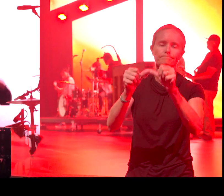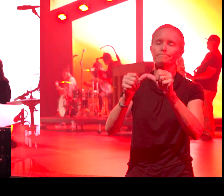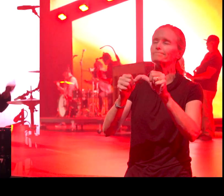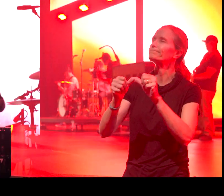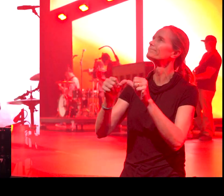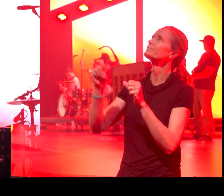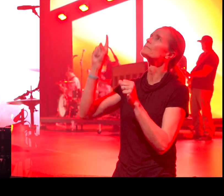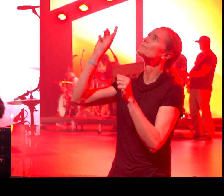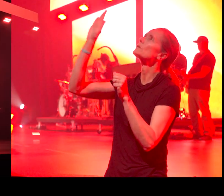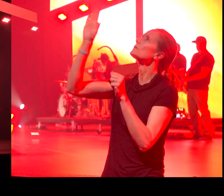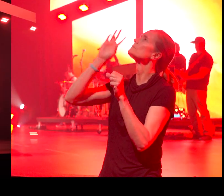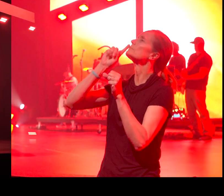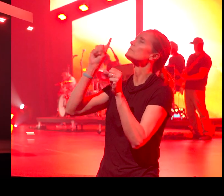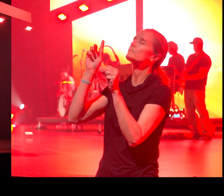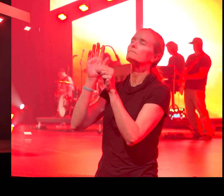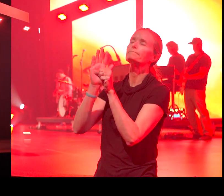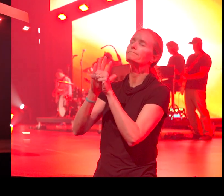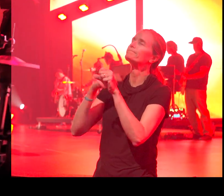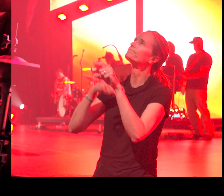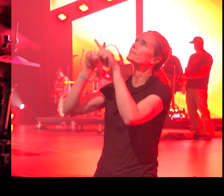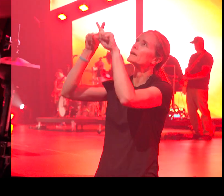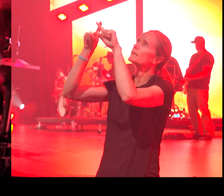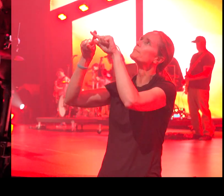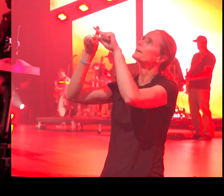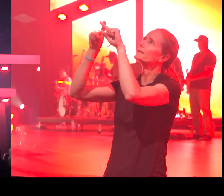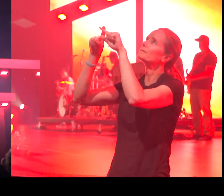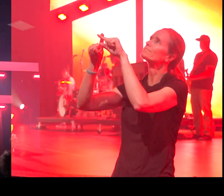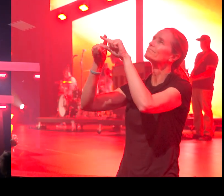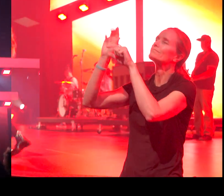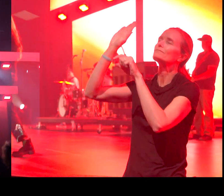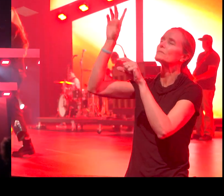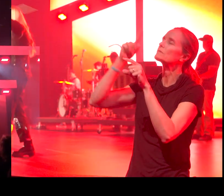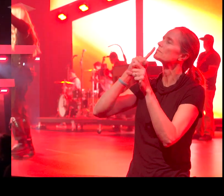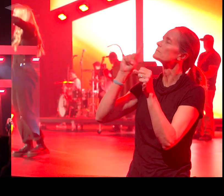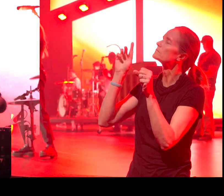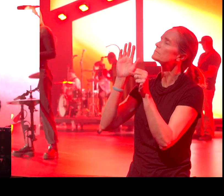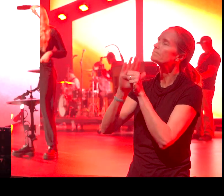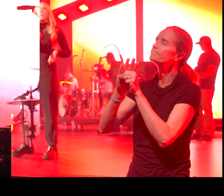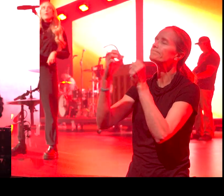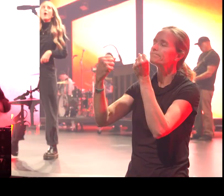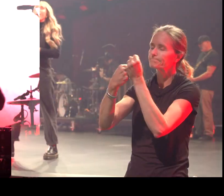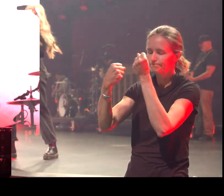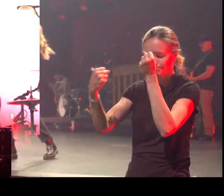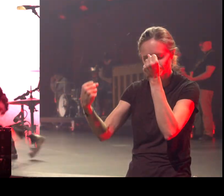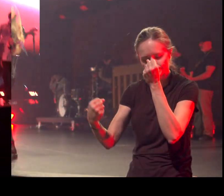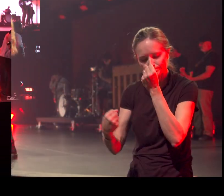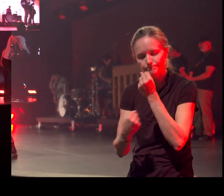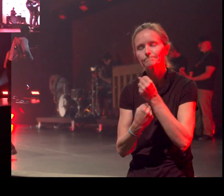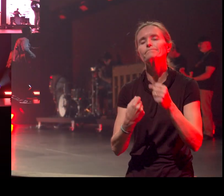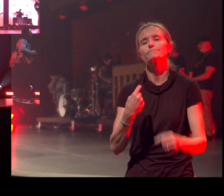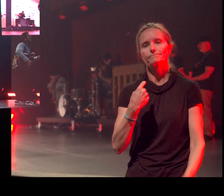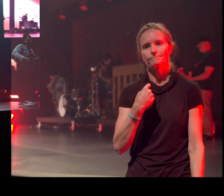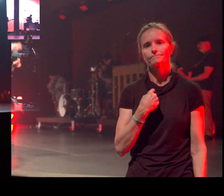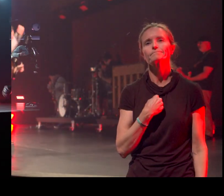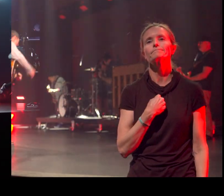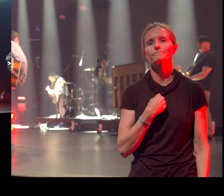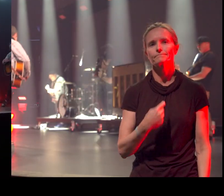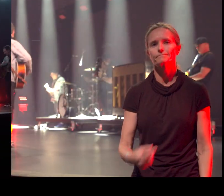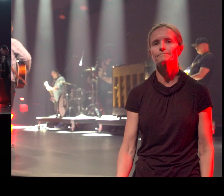end. I'm standing tall on your promises. I'm standing tall on your